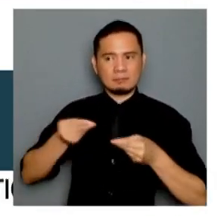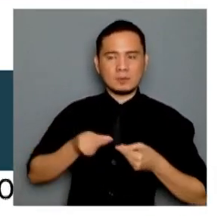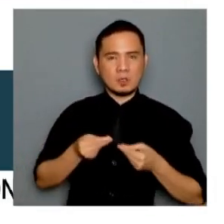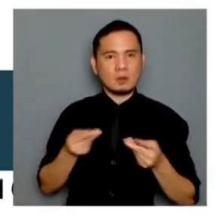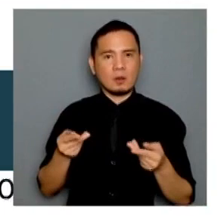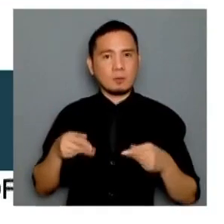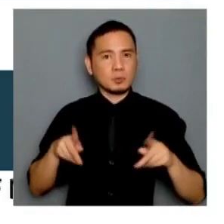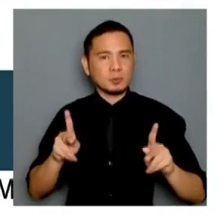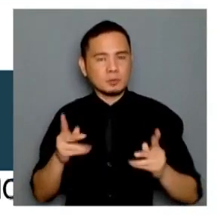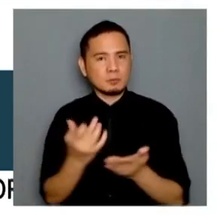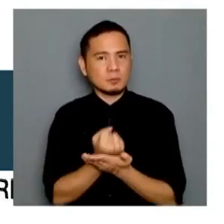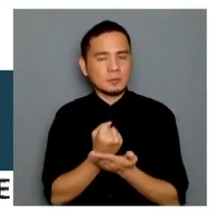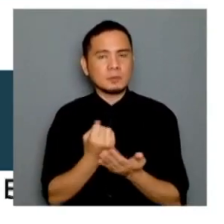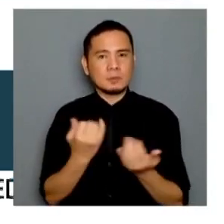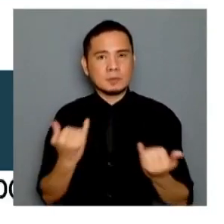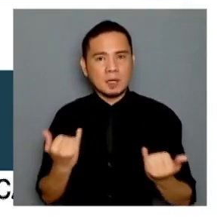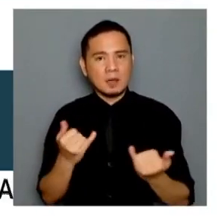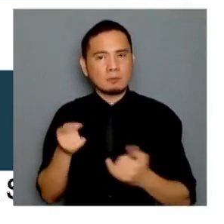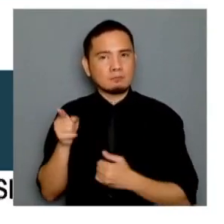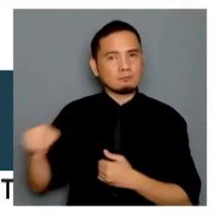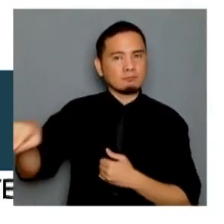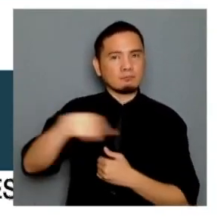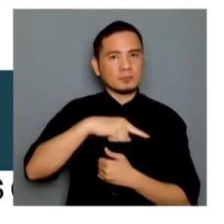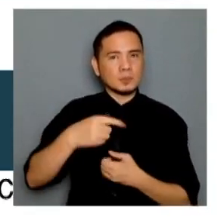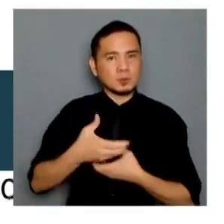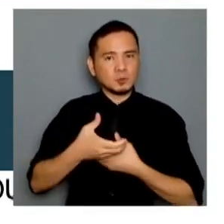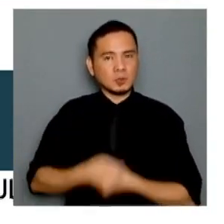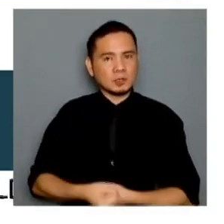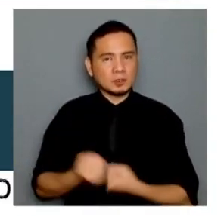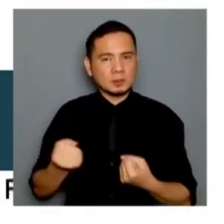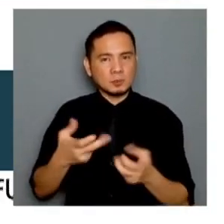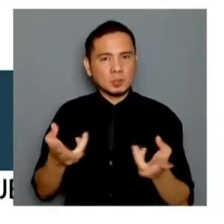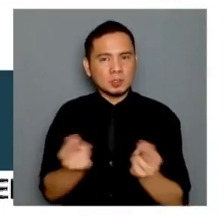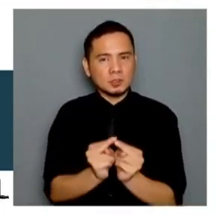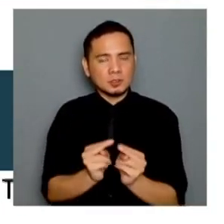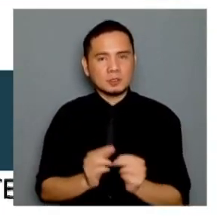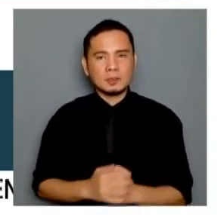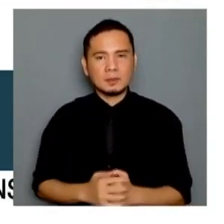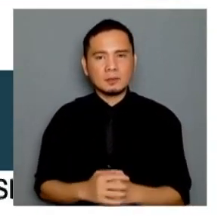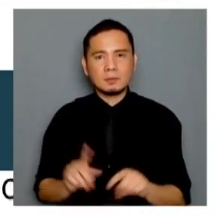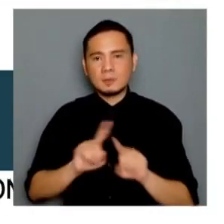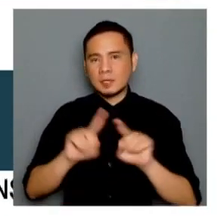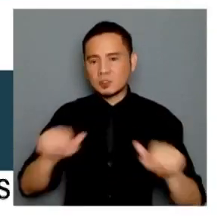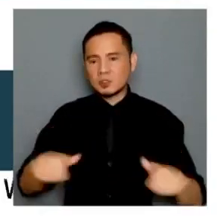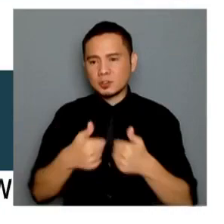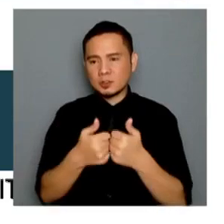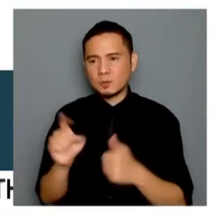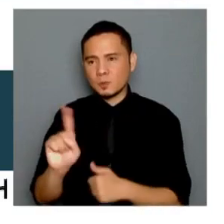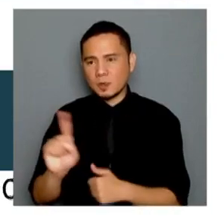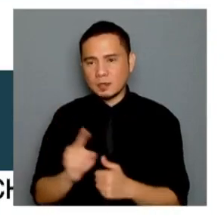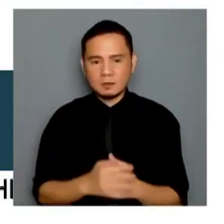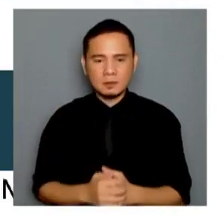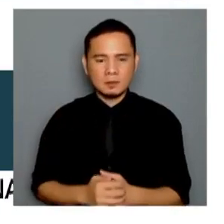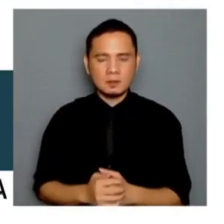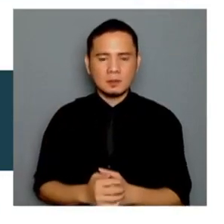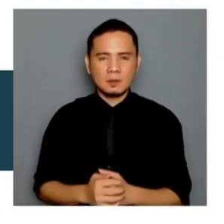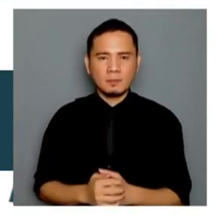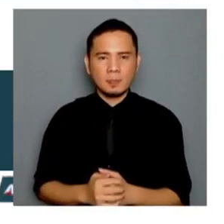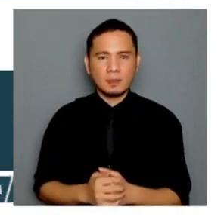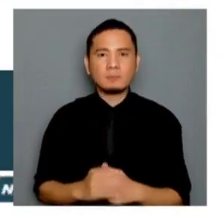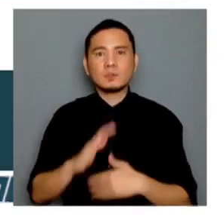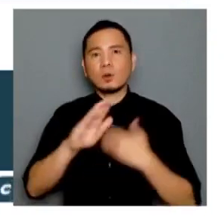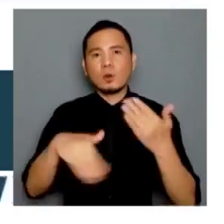position to me. So the challenge really is to be able to get everyone to have